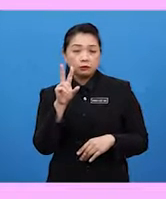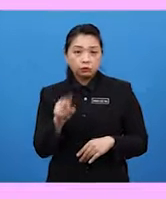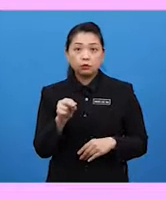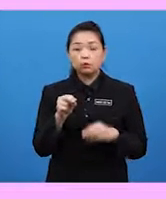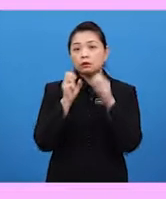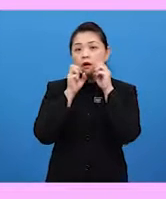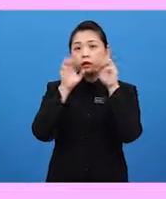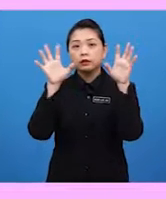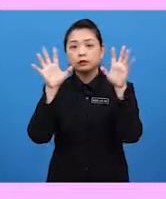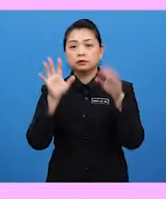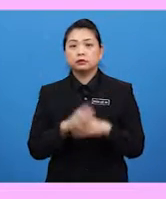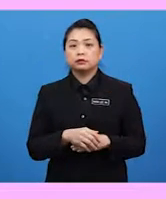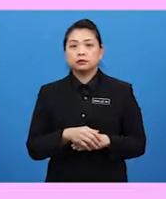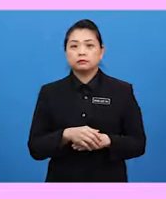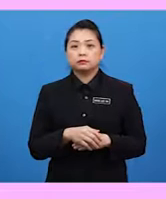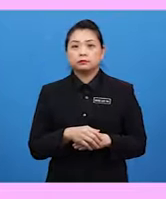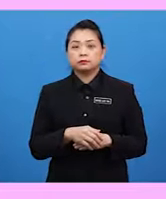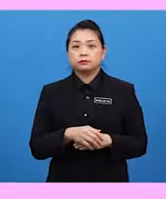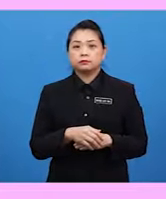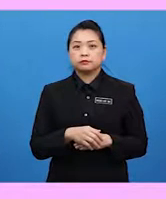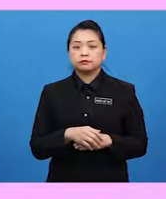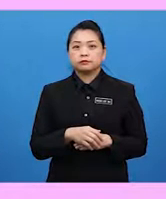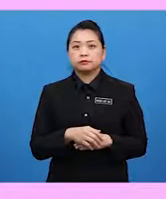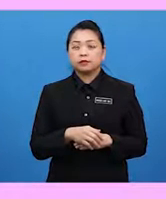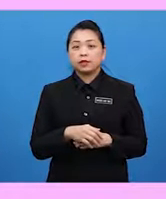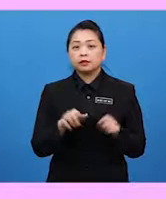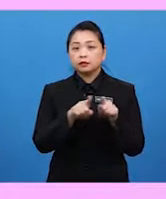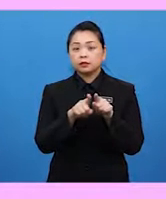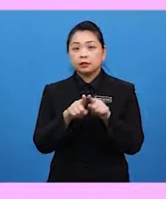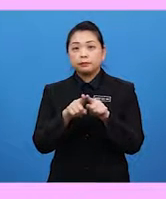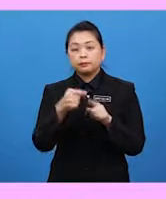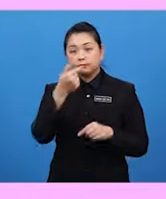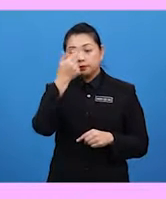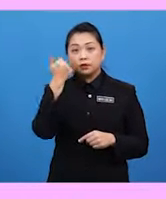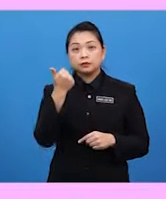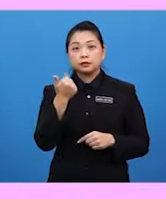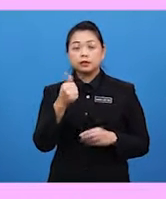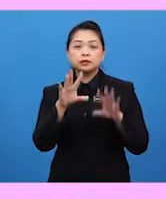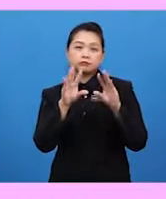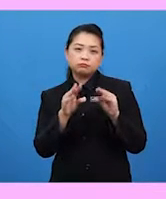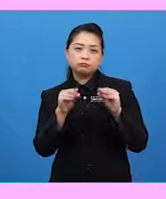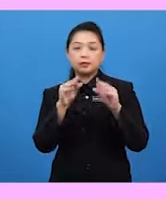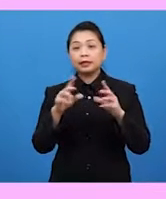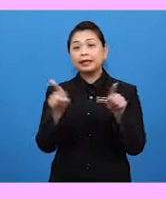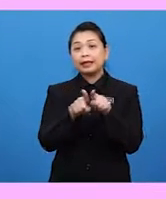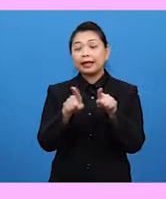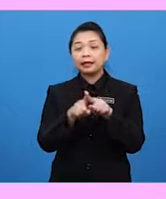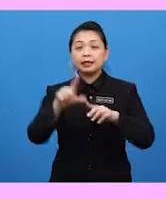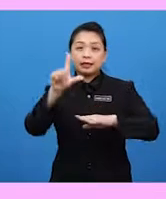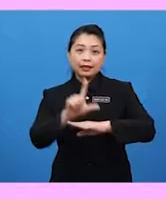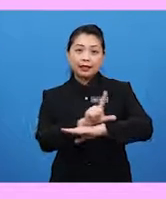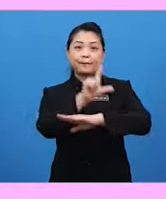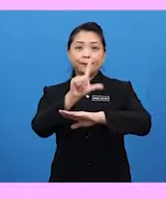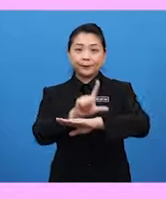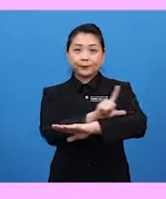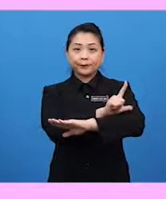parent praises the child for his good behavior that day, as the child acts like a gentle lamb, when just the